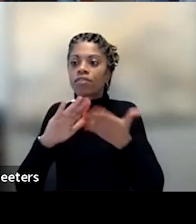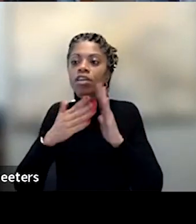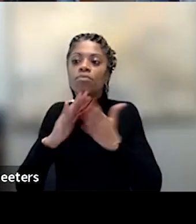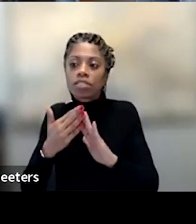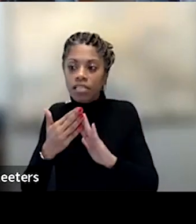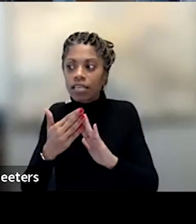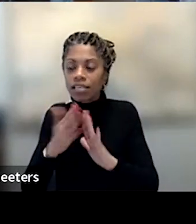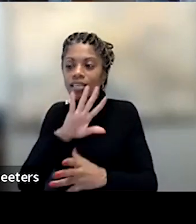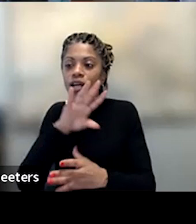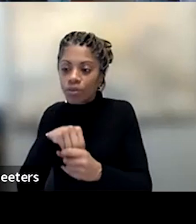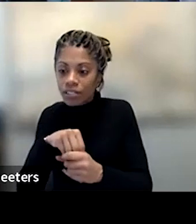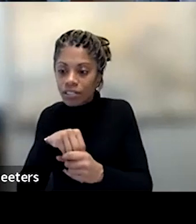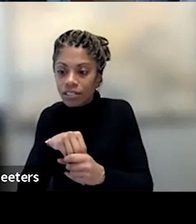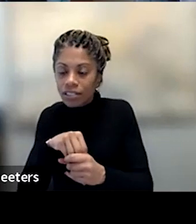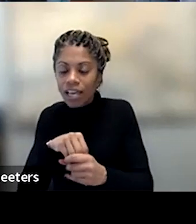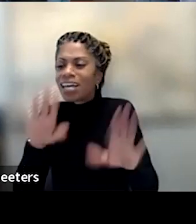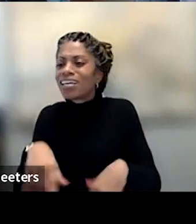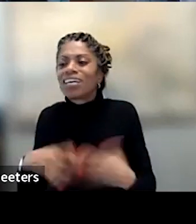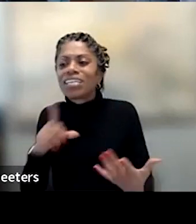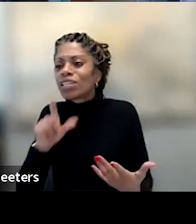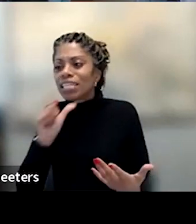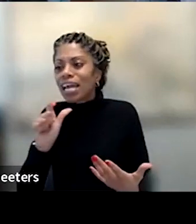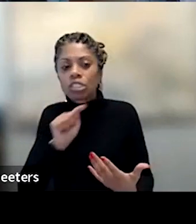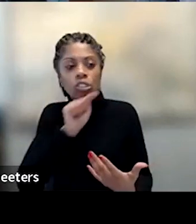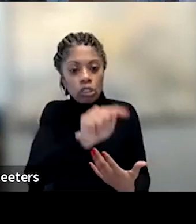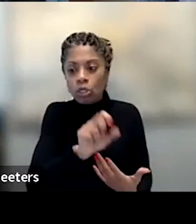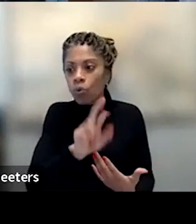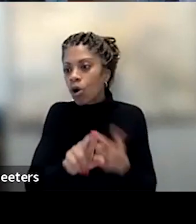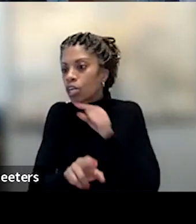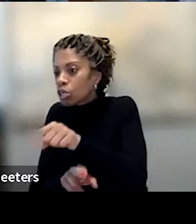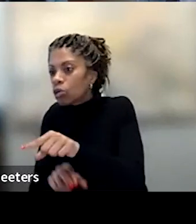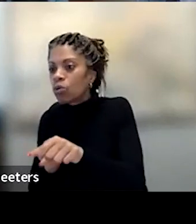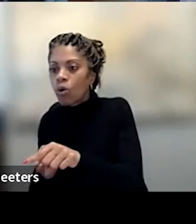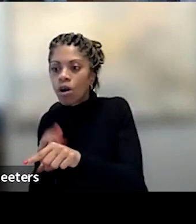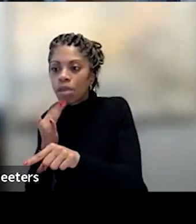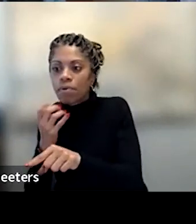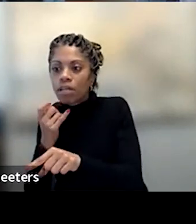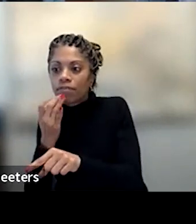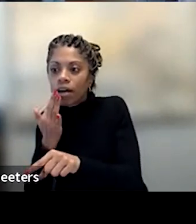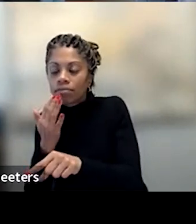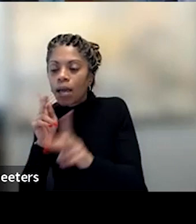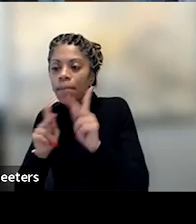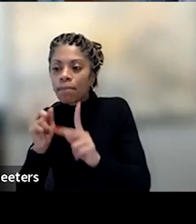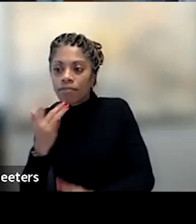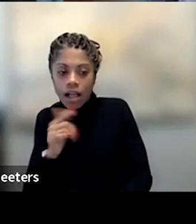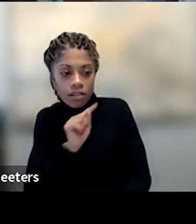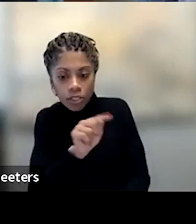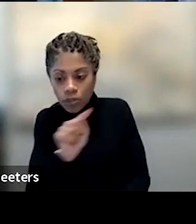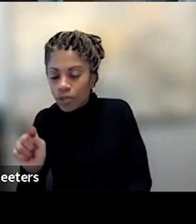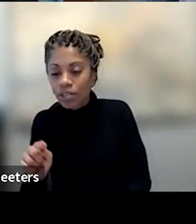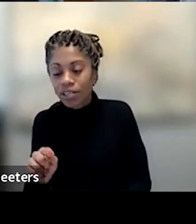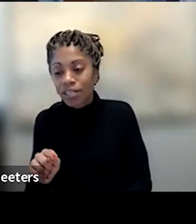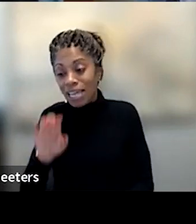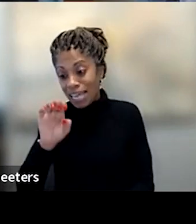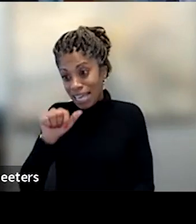colleagues, everyone needs to be talking about this because it's not just a people of color issue. Like, racial equity is an all of our